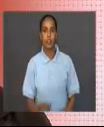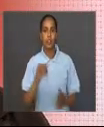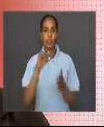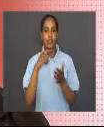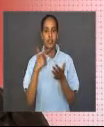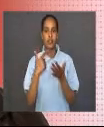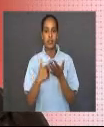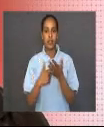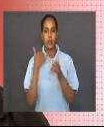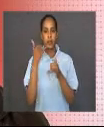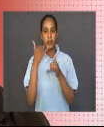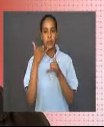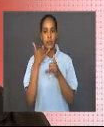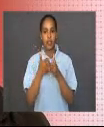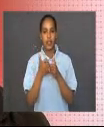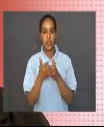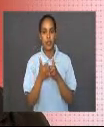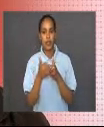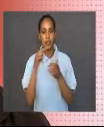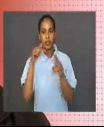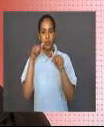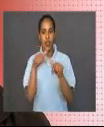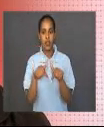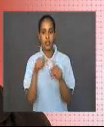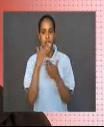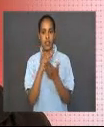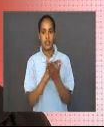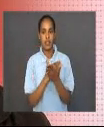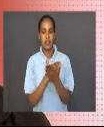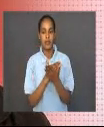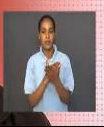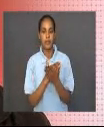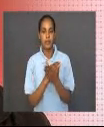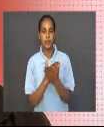That brings us to the end of today's lesson.